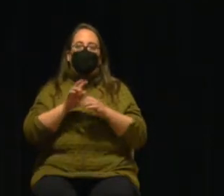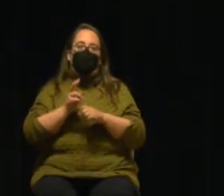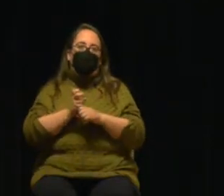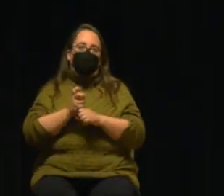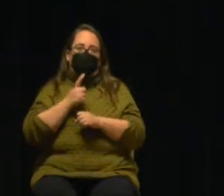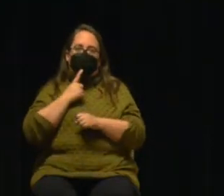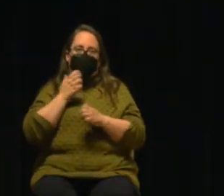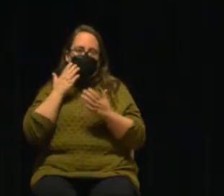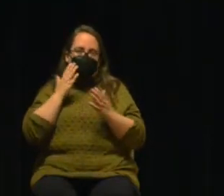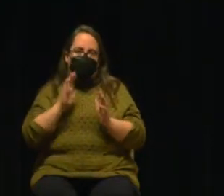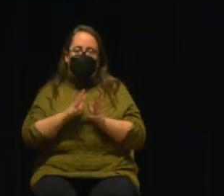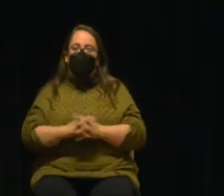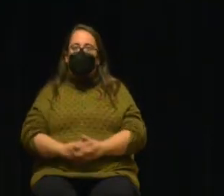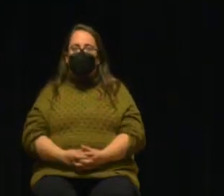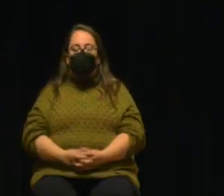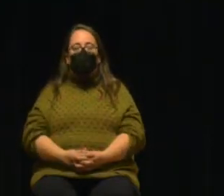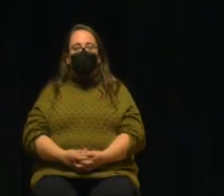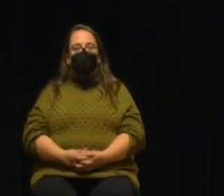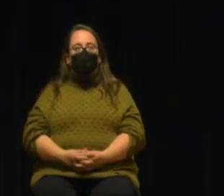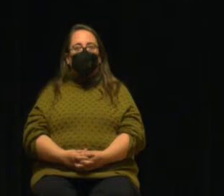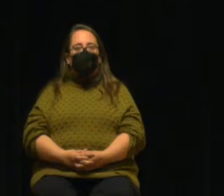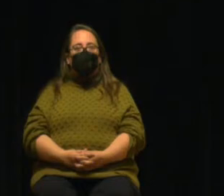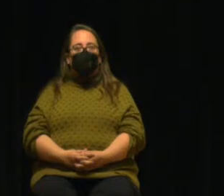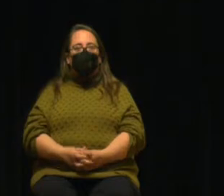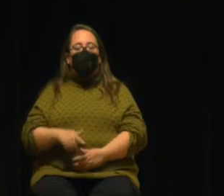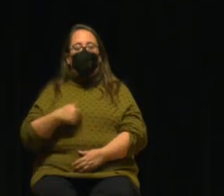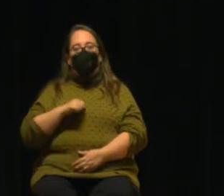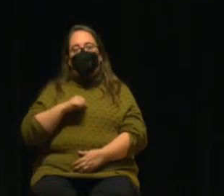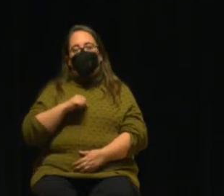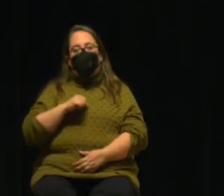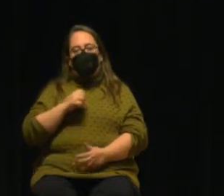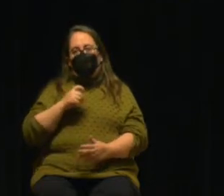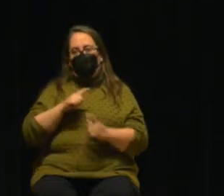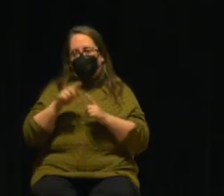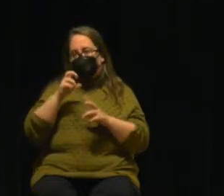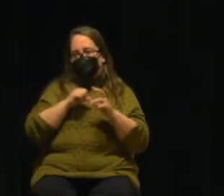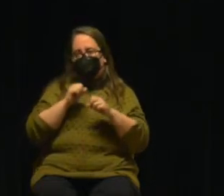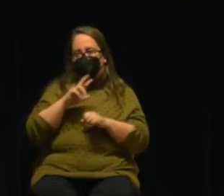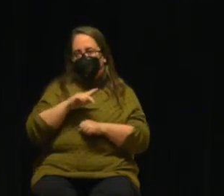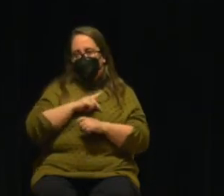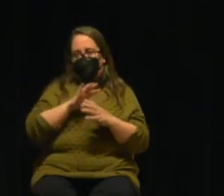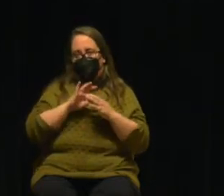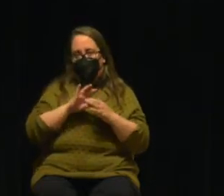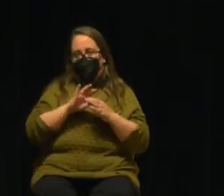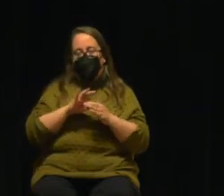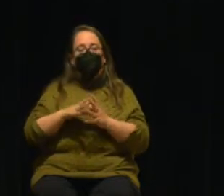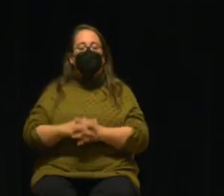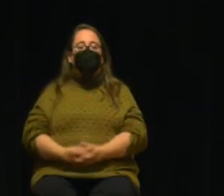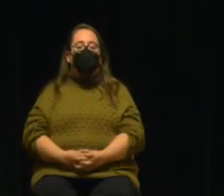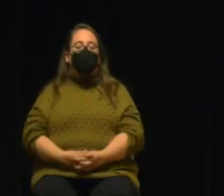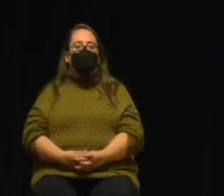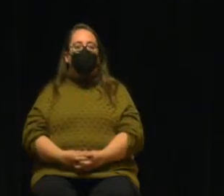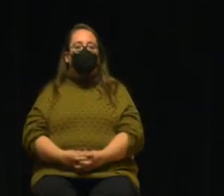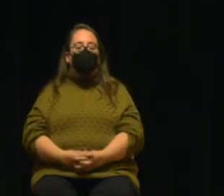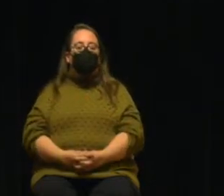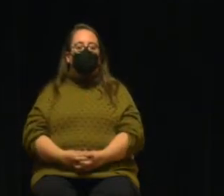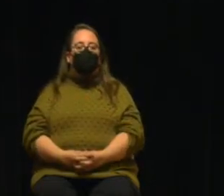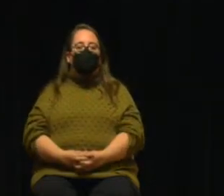say. So I think I have sort of hesitated to speculate too much about what their personal relationship was.